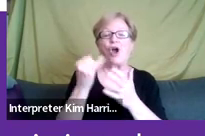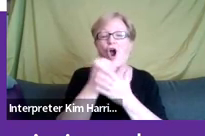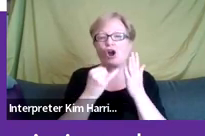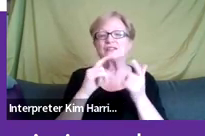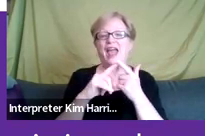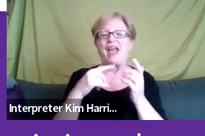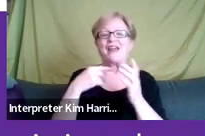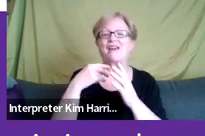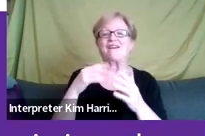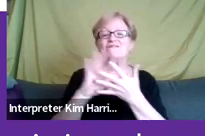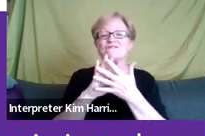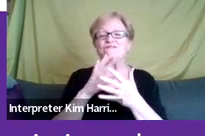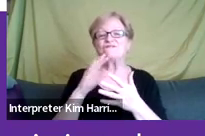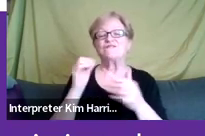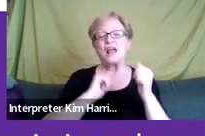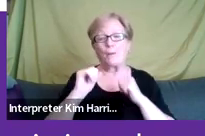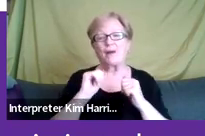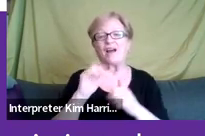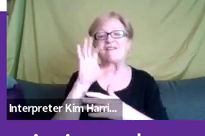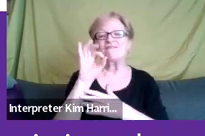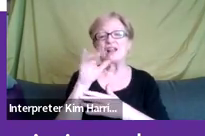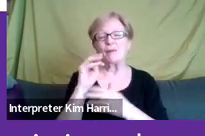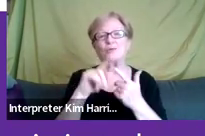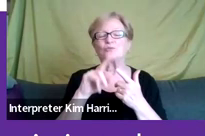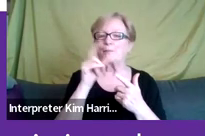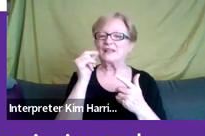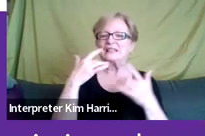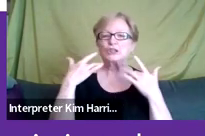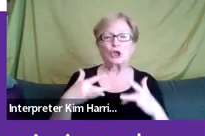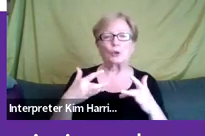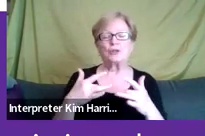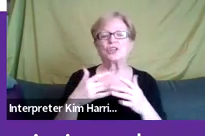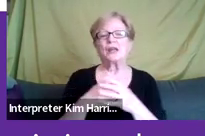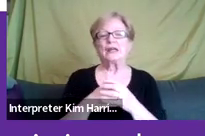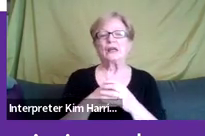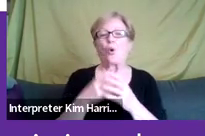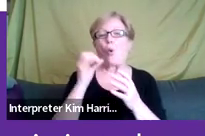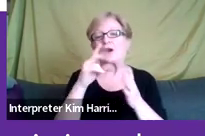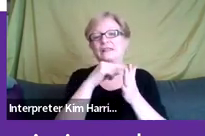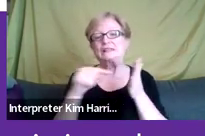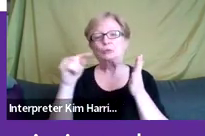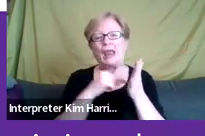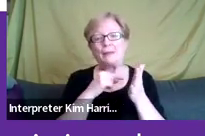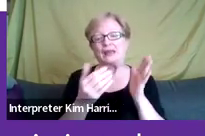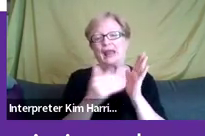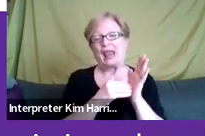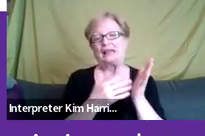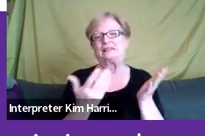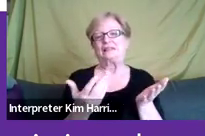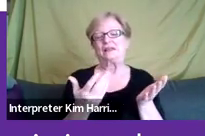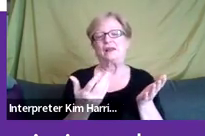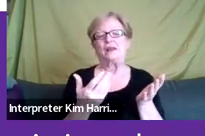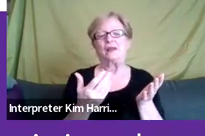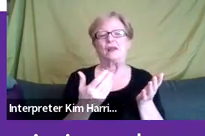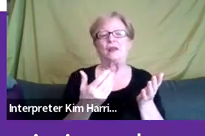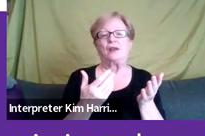was oftentimes discouraged and even discriminated against from even going